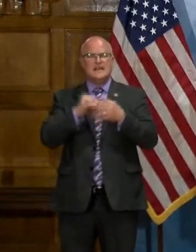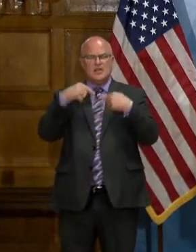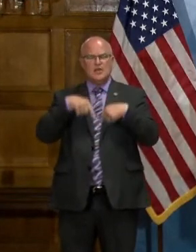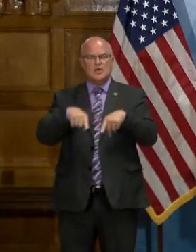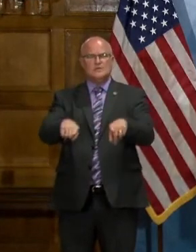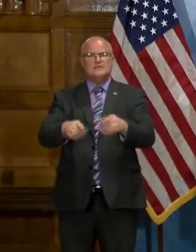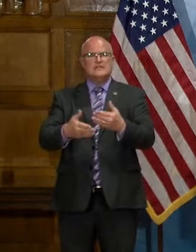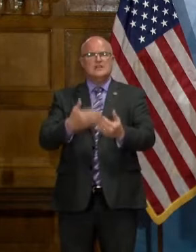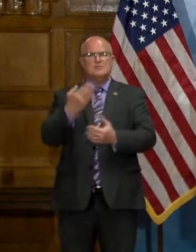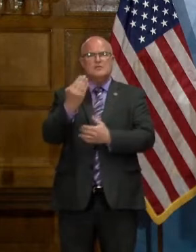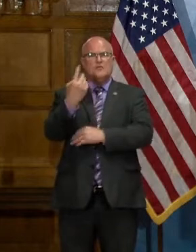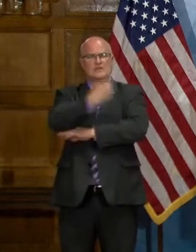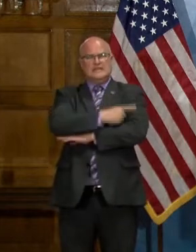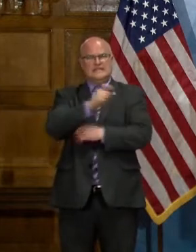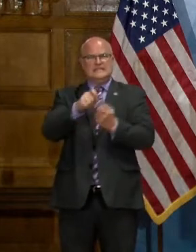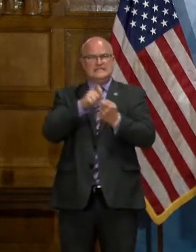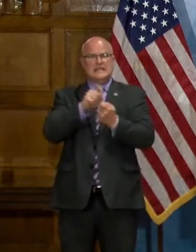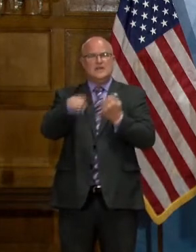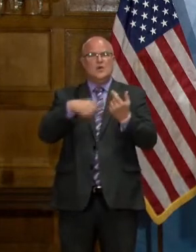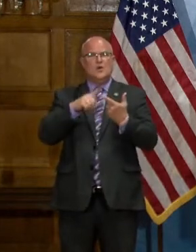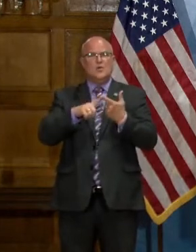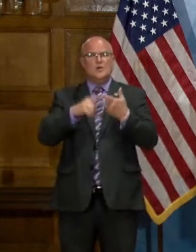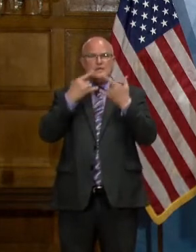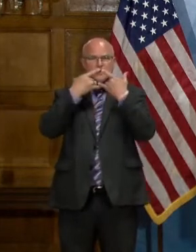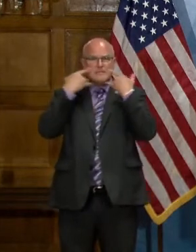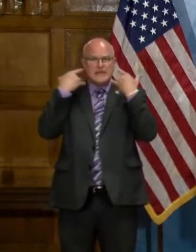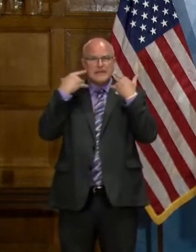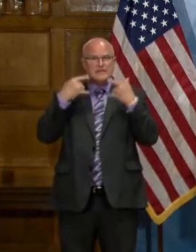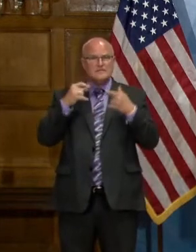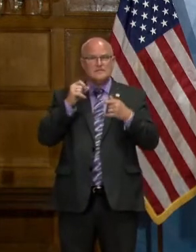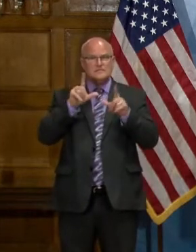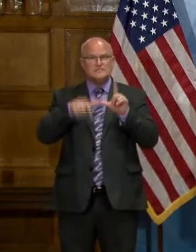coincides almost 14 days exactly to when you lifted the mask mandate.